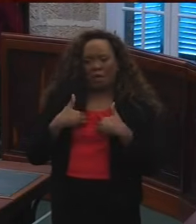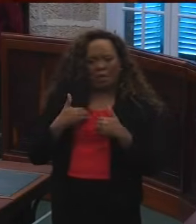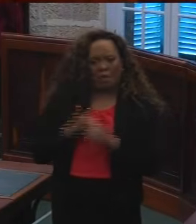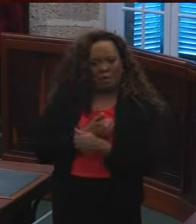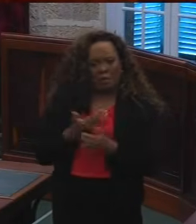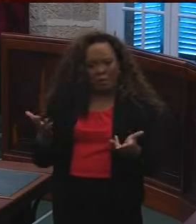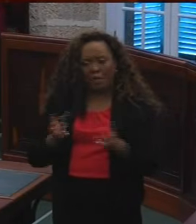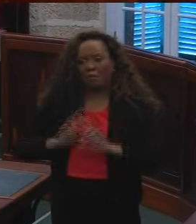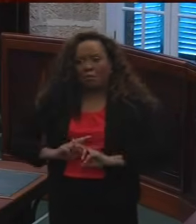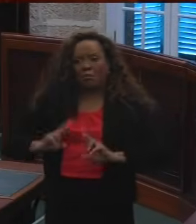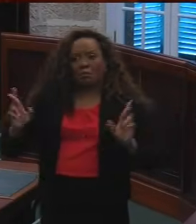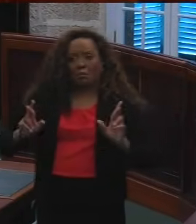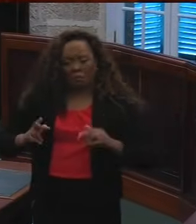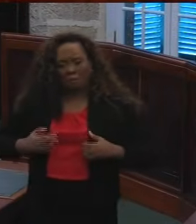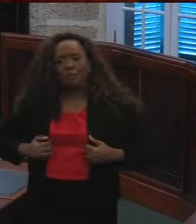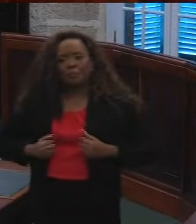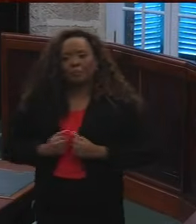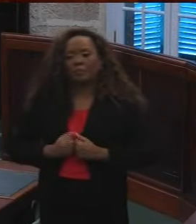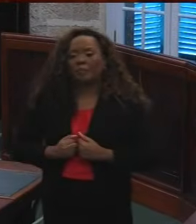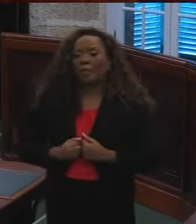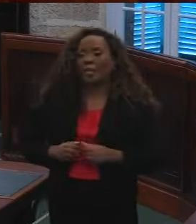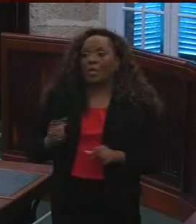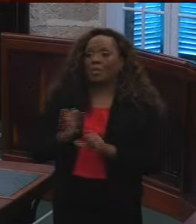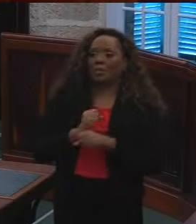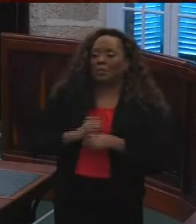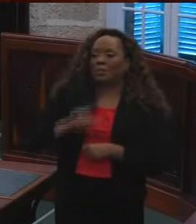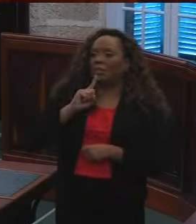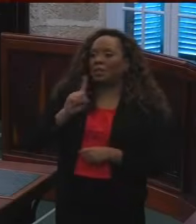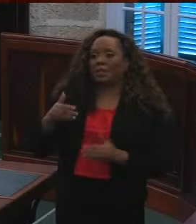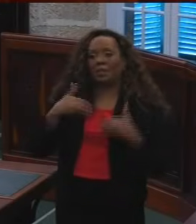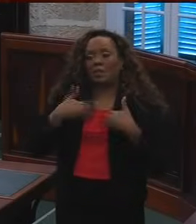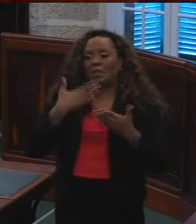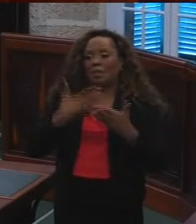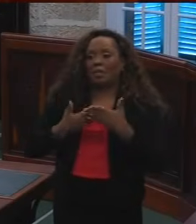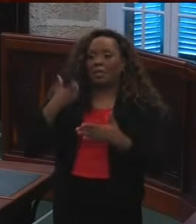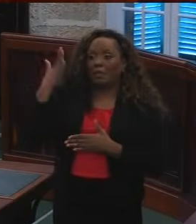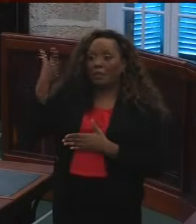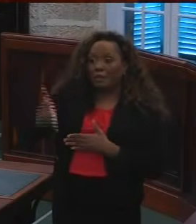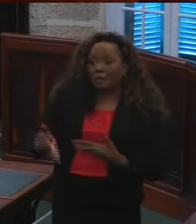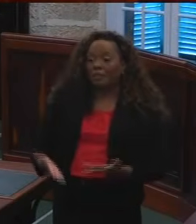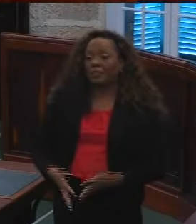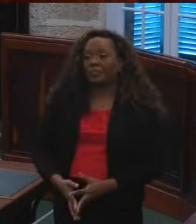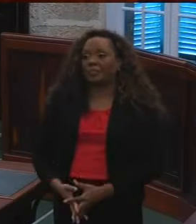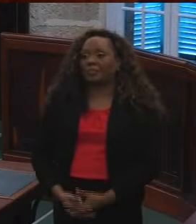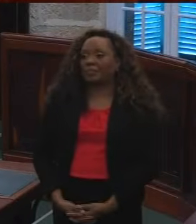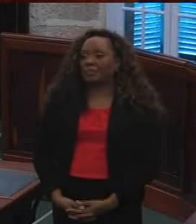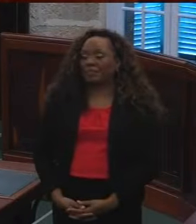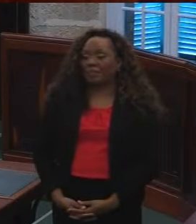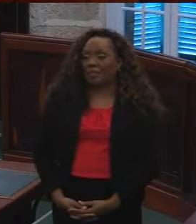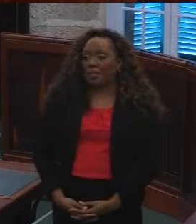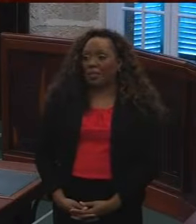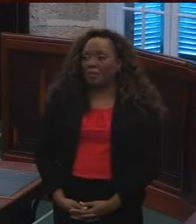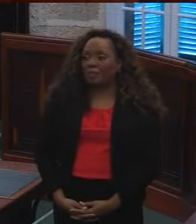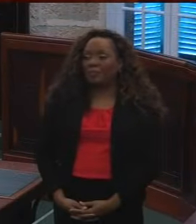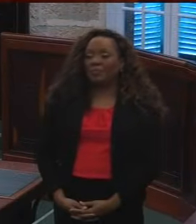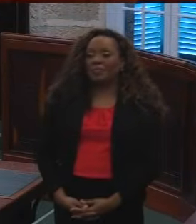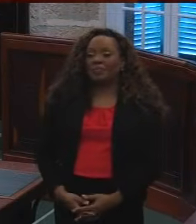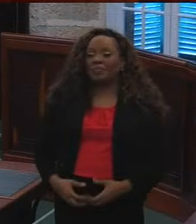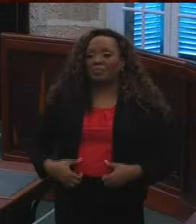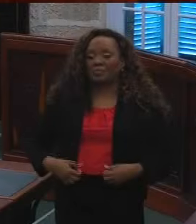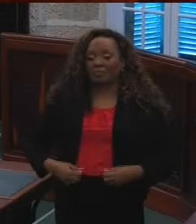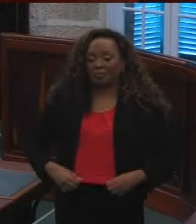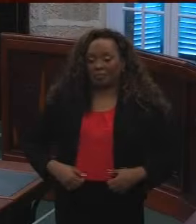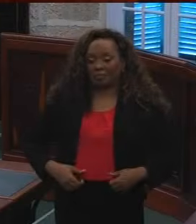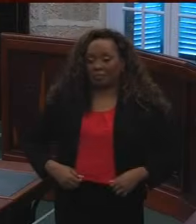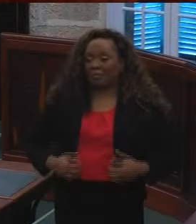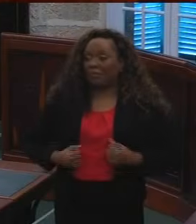tools to secure their futures. I want to say, Mr. Speaker, sir,